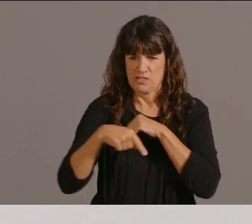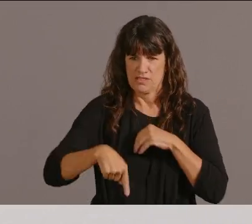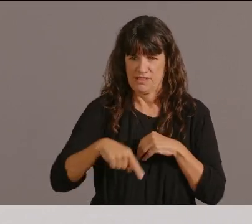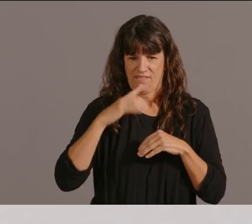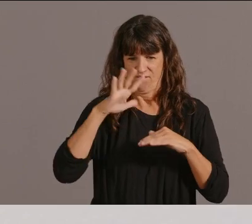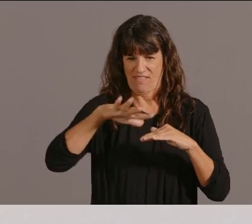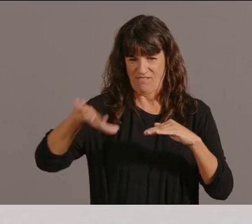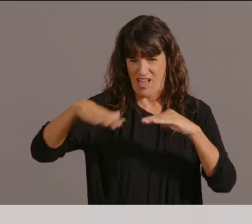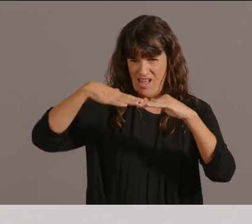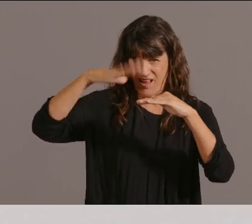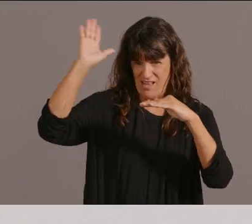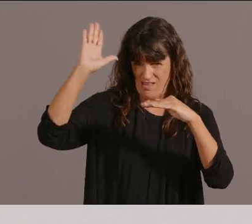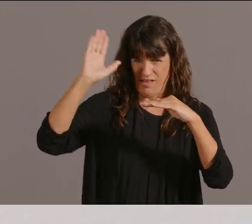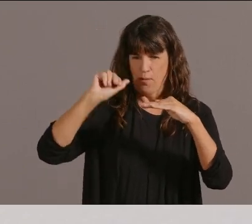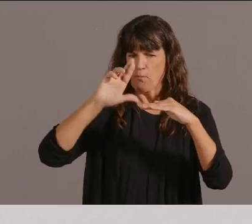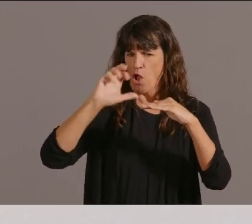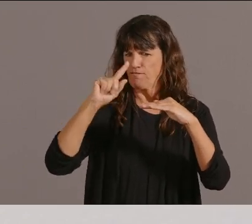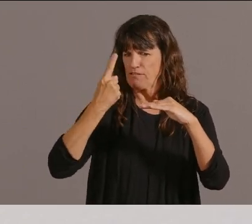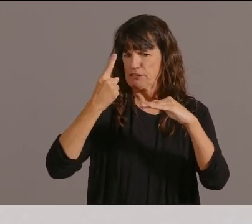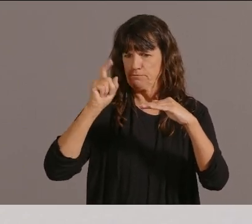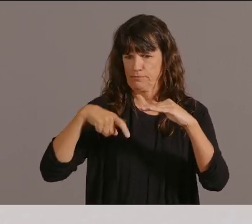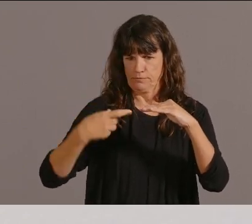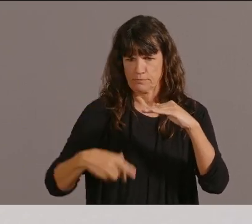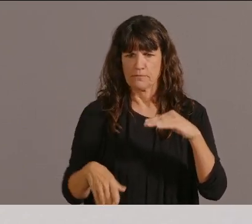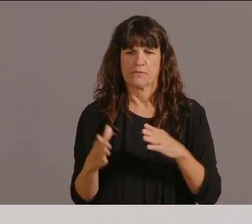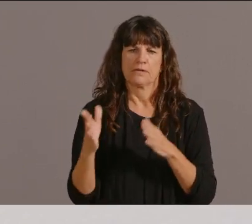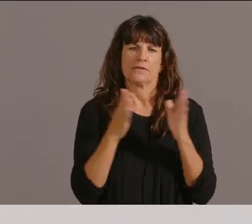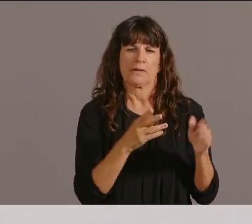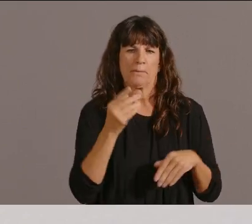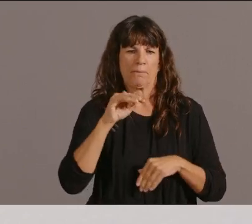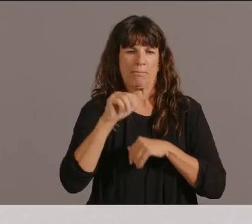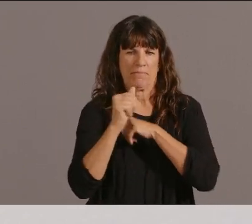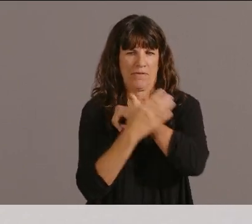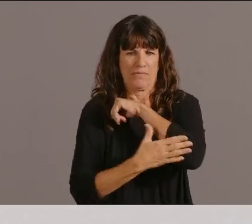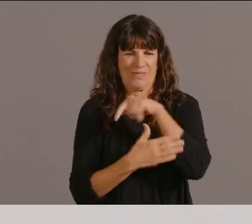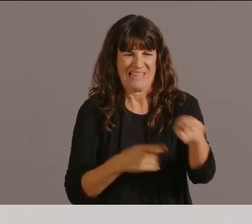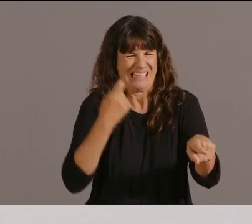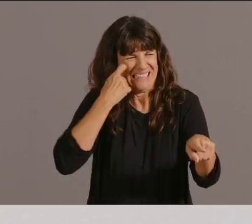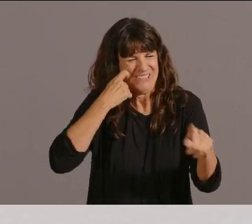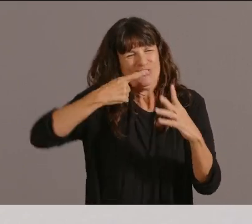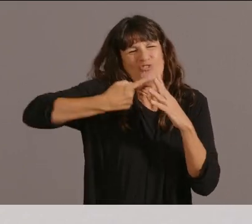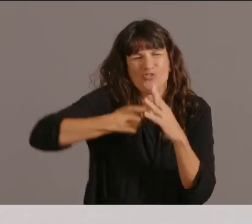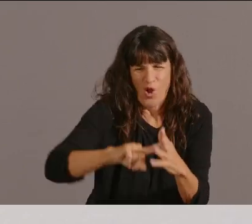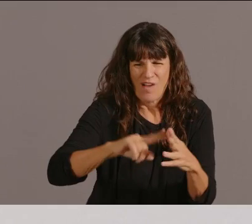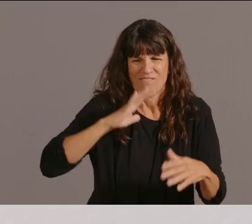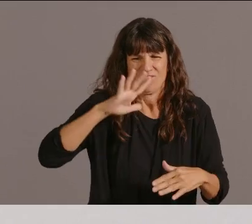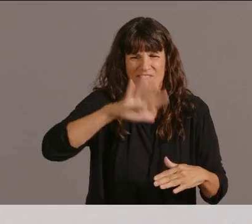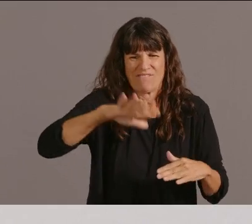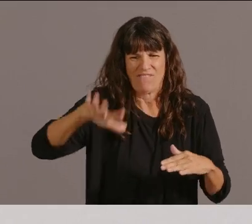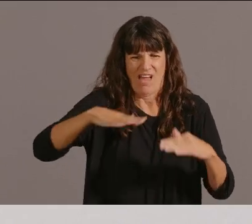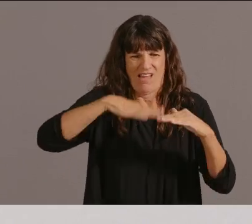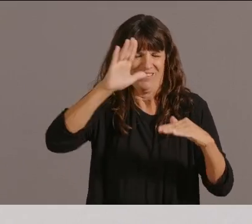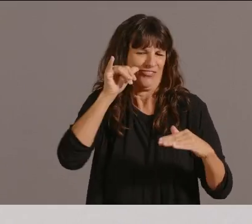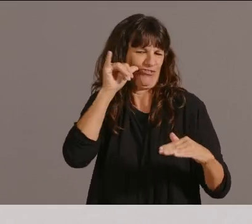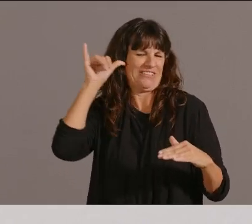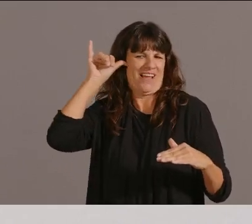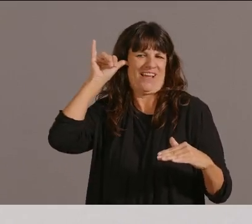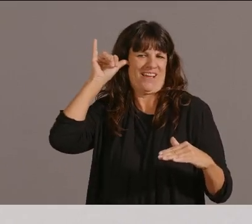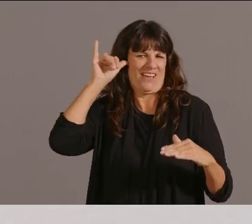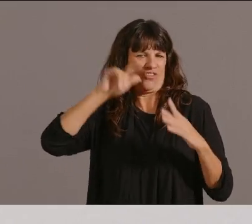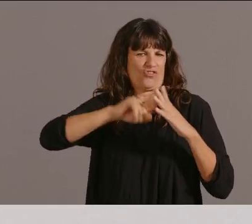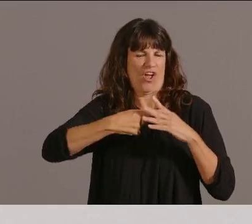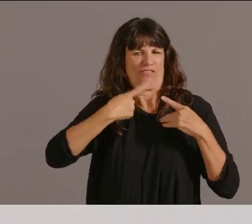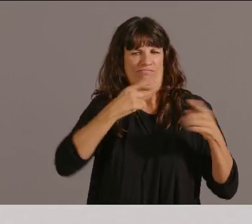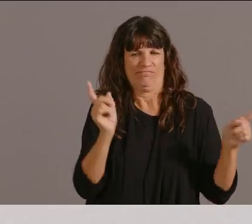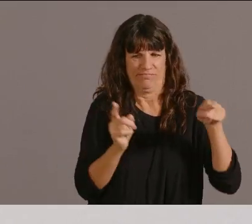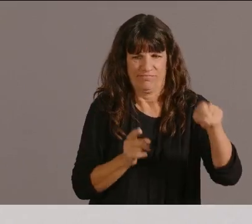Pima County just moved to the 55 years yesterday. So we will see variability among the counties, and they